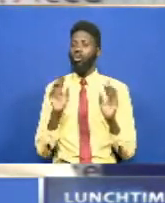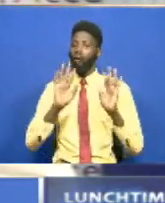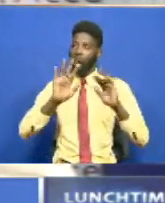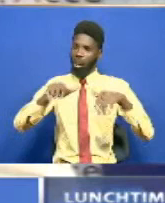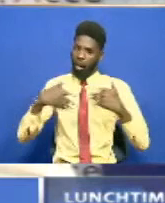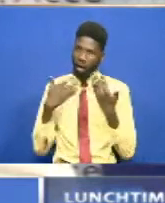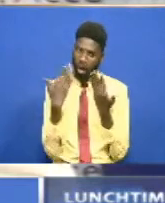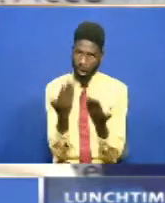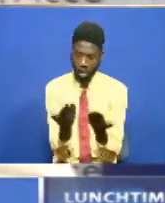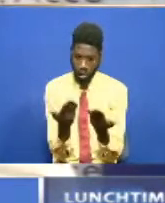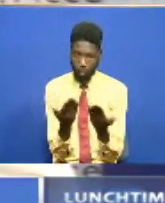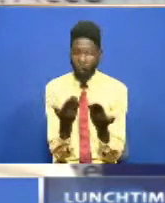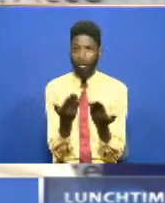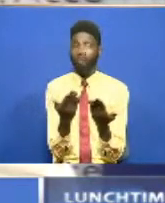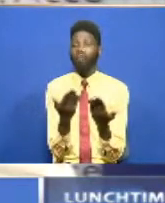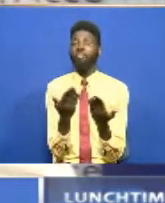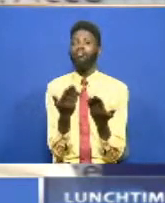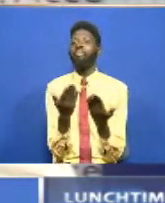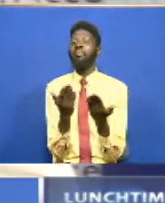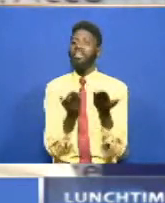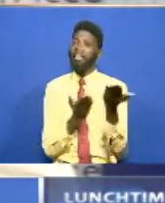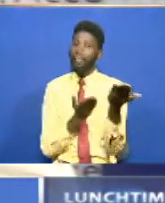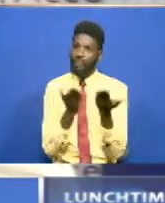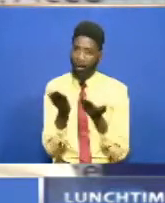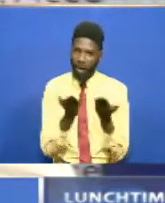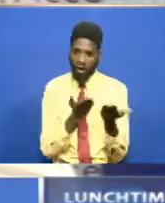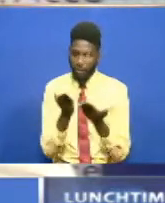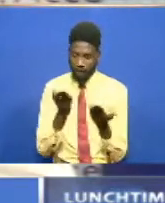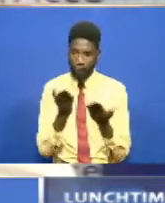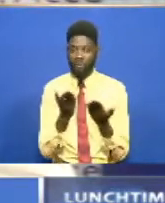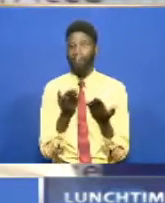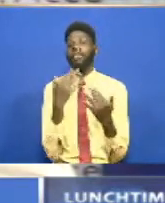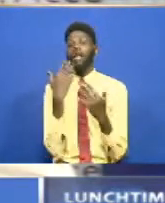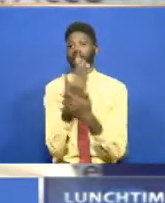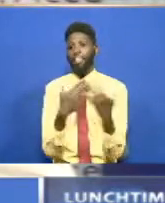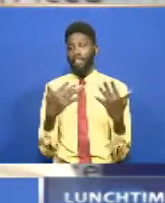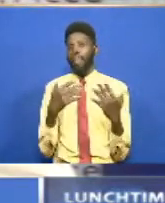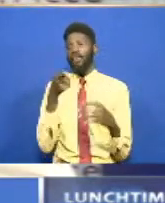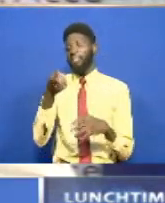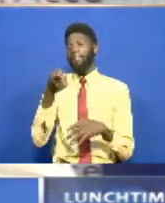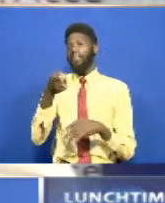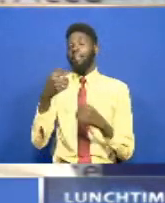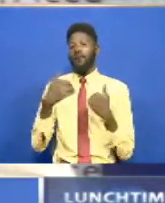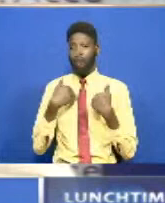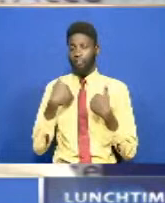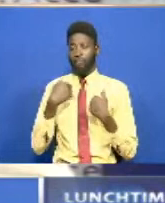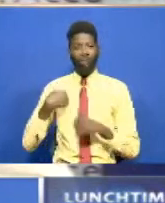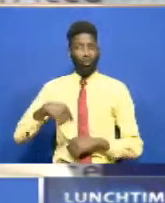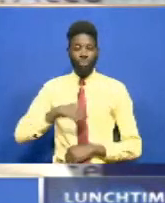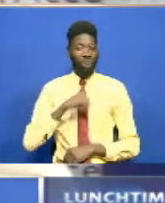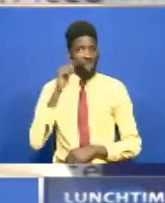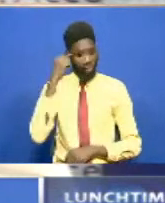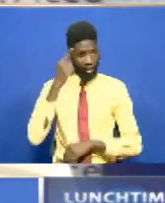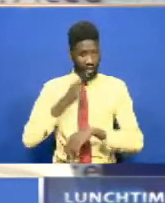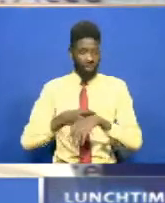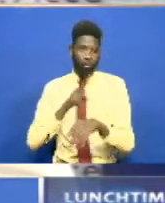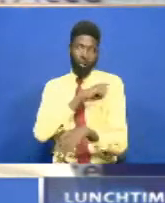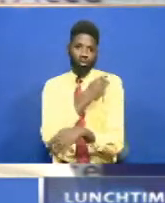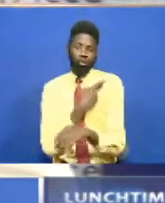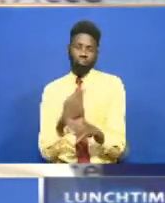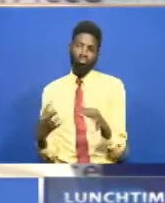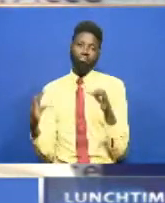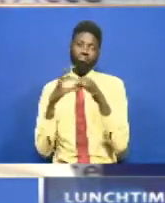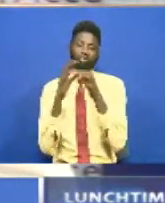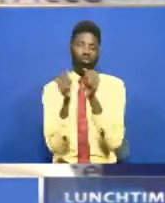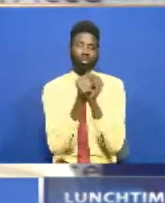how it is in terms of the facilities themselves. And we think that by bringing these hospitals together and partnering with the